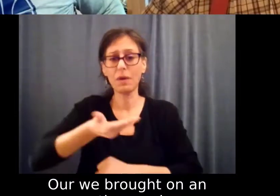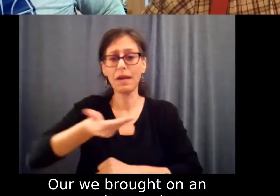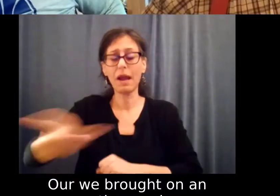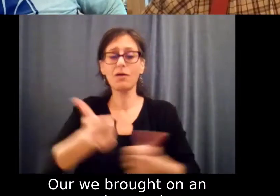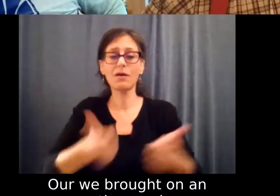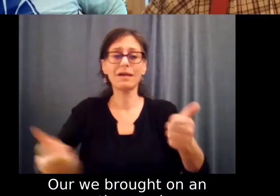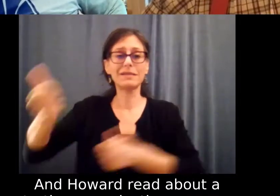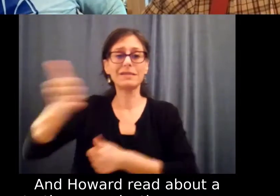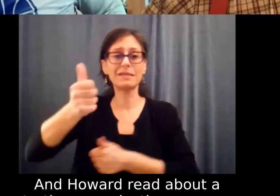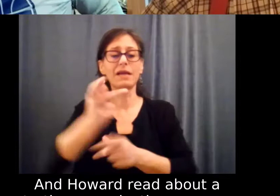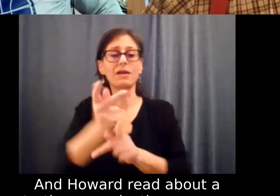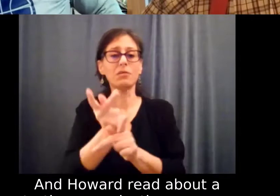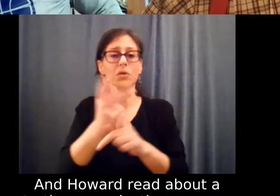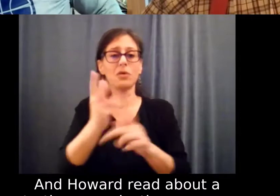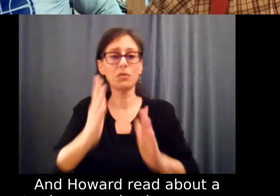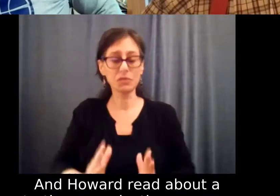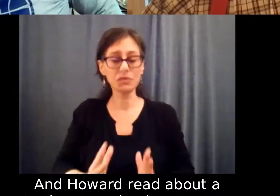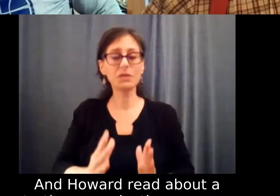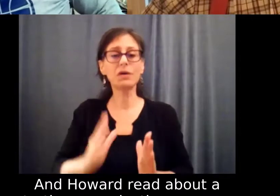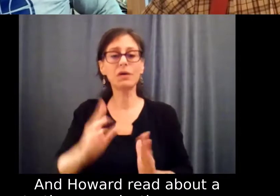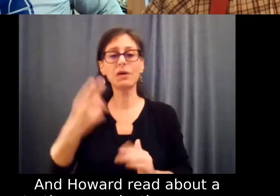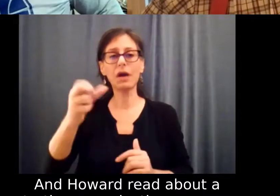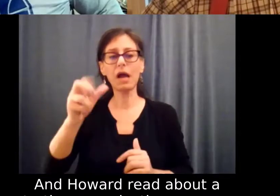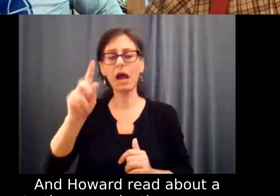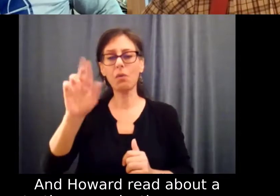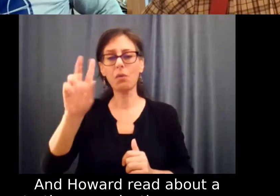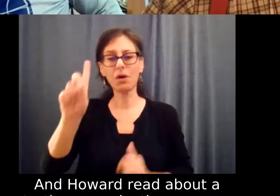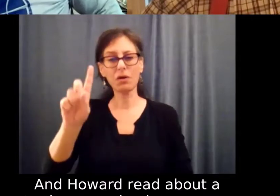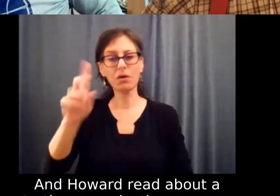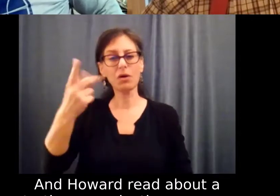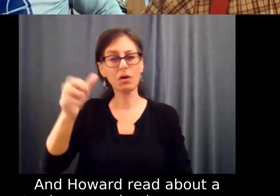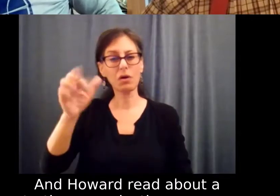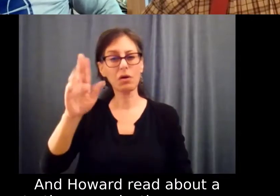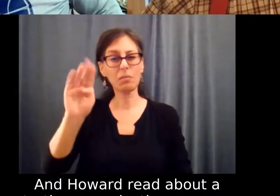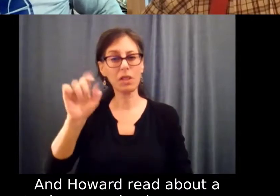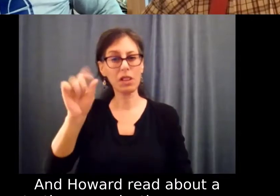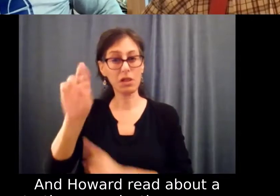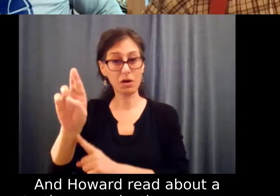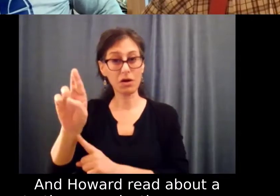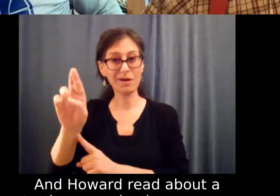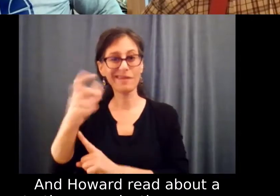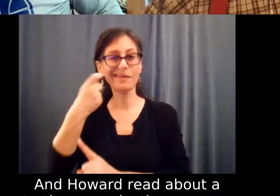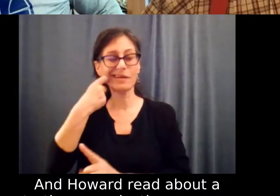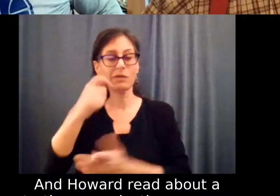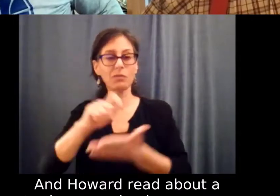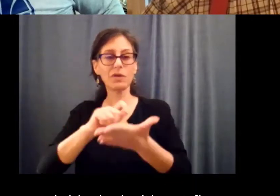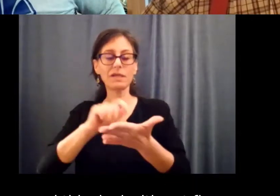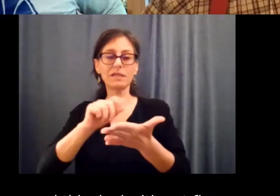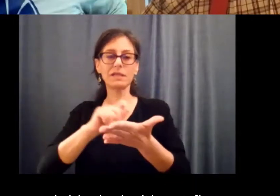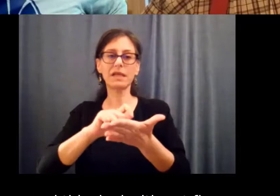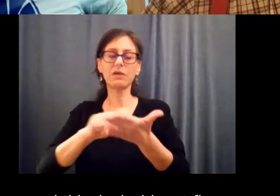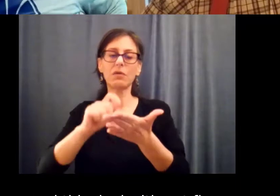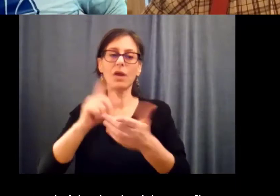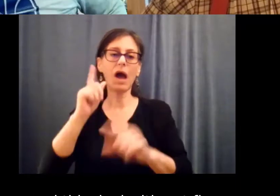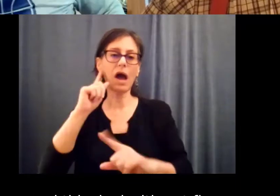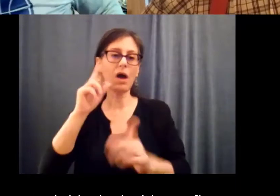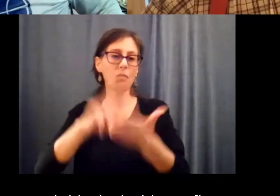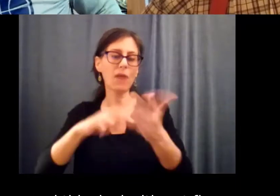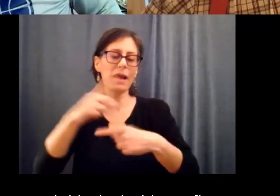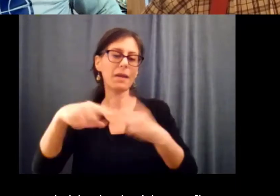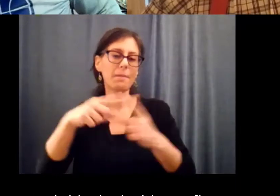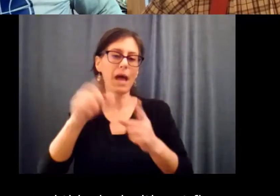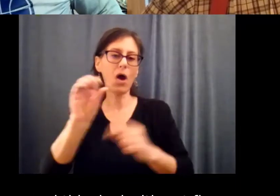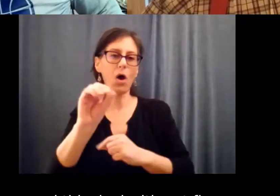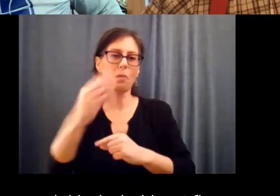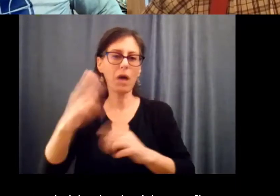producer, Howard Gertler, and Howard had read about the Obamas starting a production company, Higher Ground Productions, and that